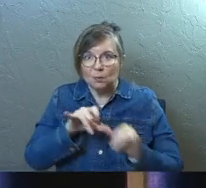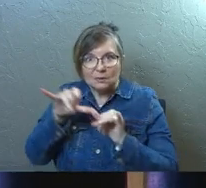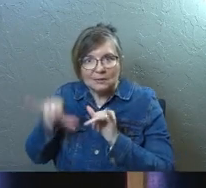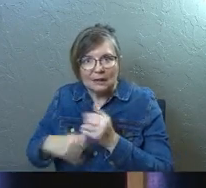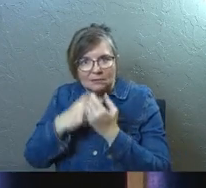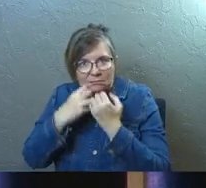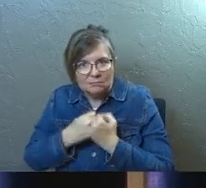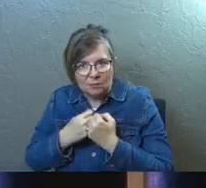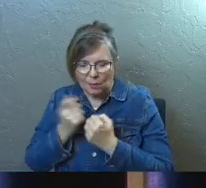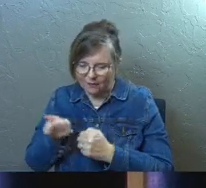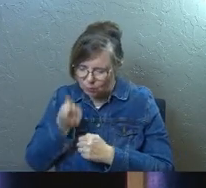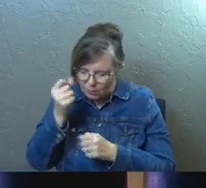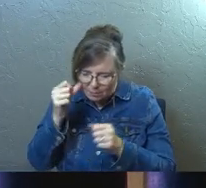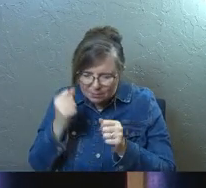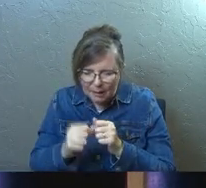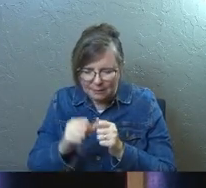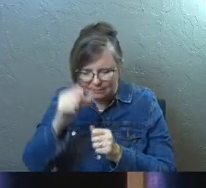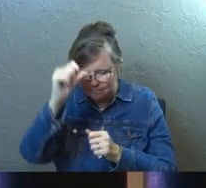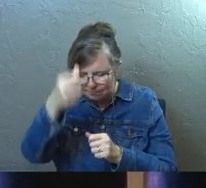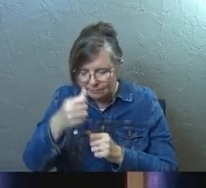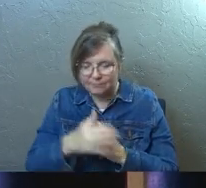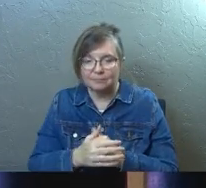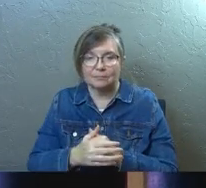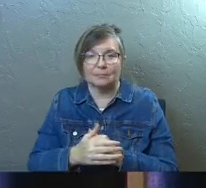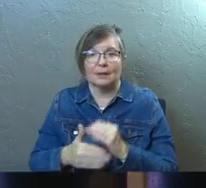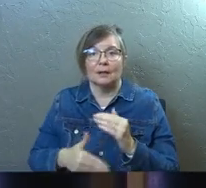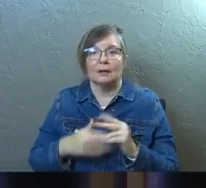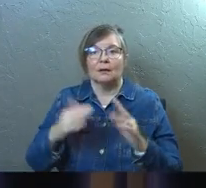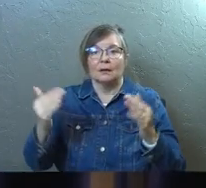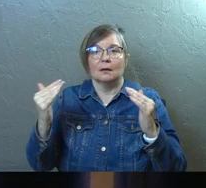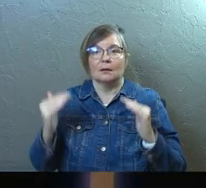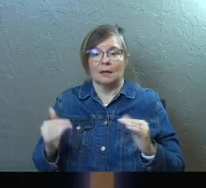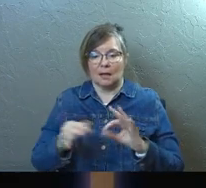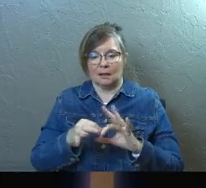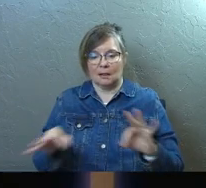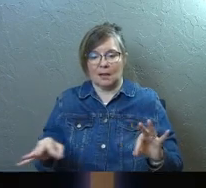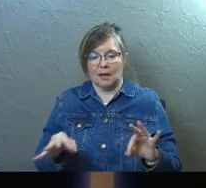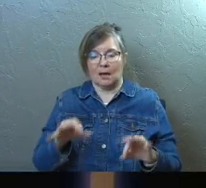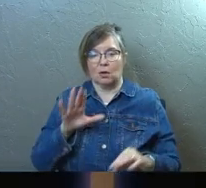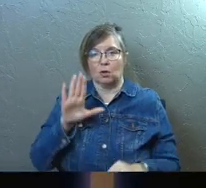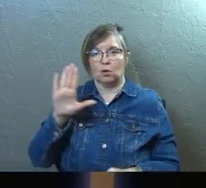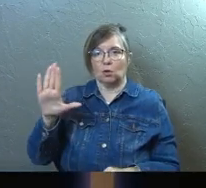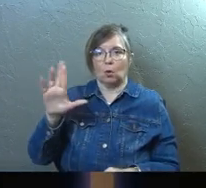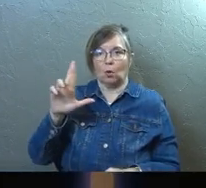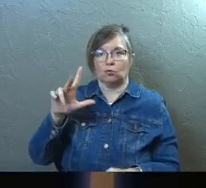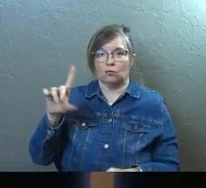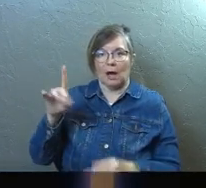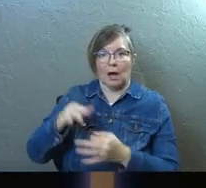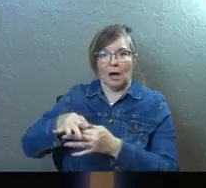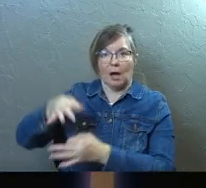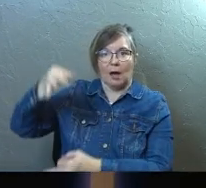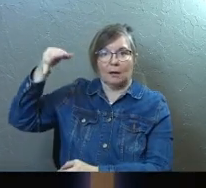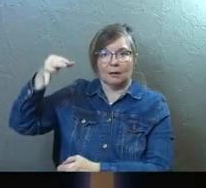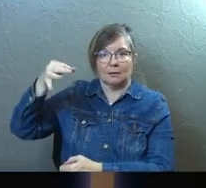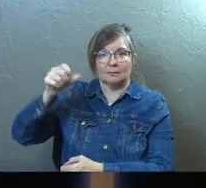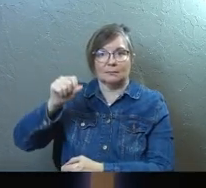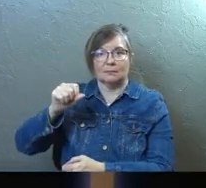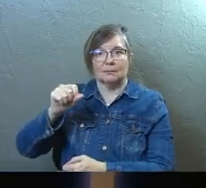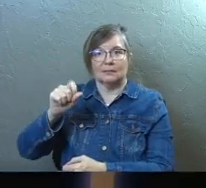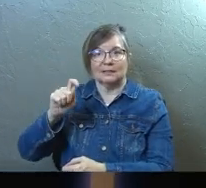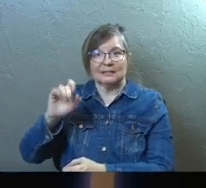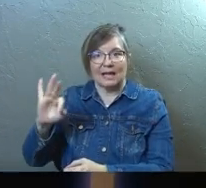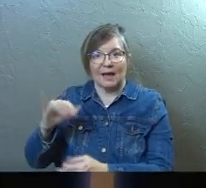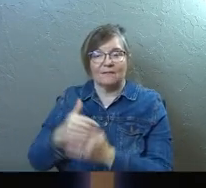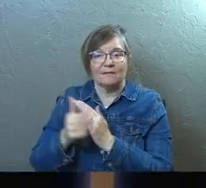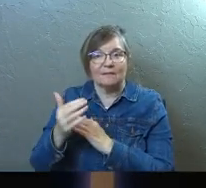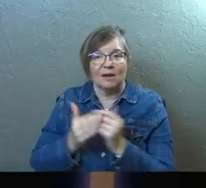Just, we got to get it straight. Next, your rod and your staff, they comfort me. The comfort isn't just from God's presence